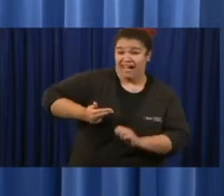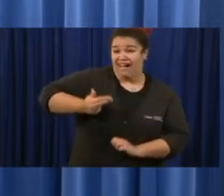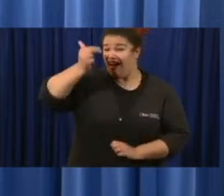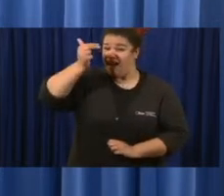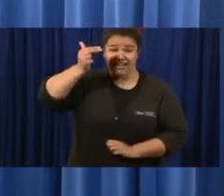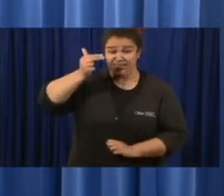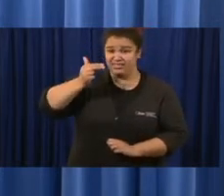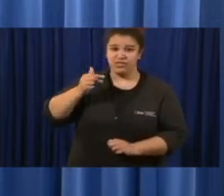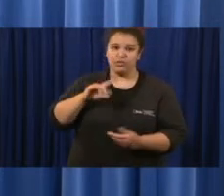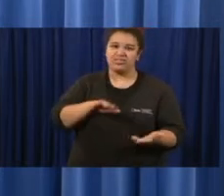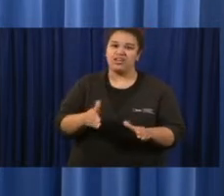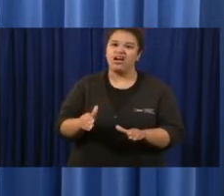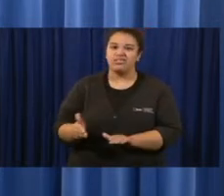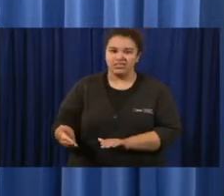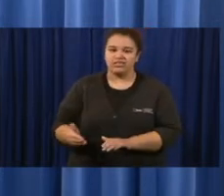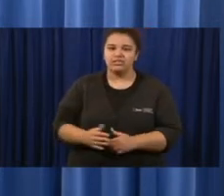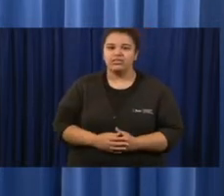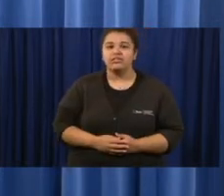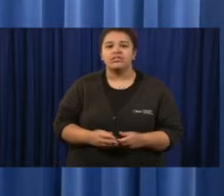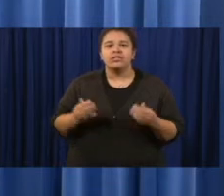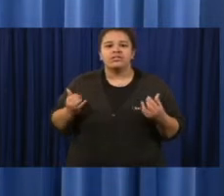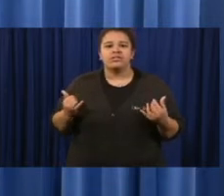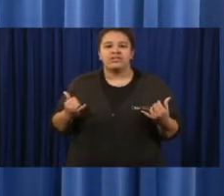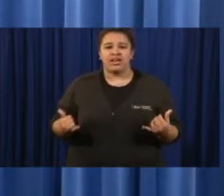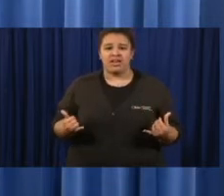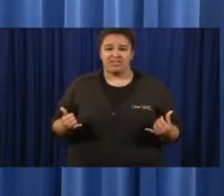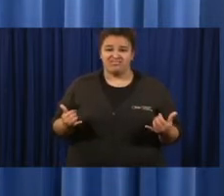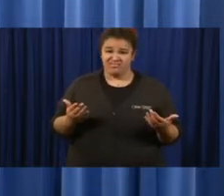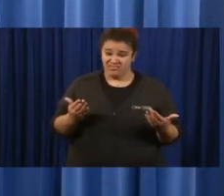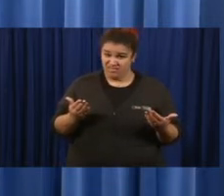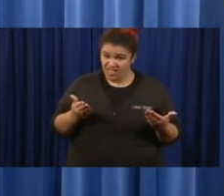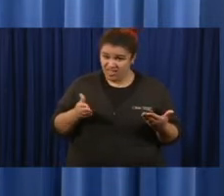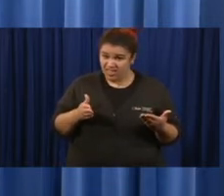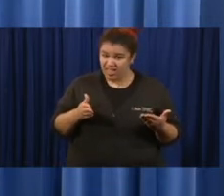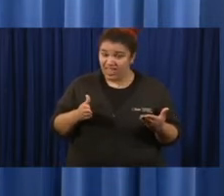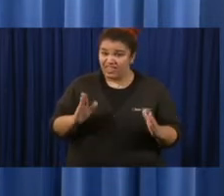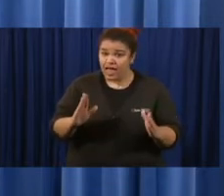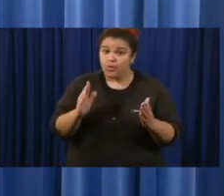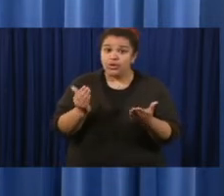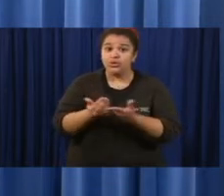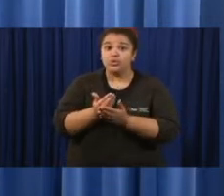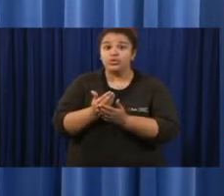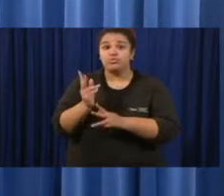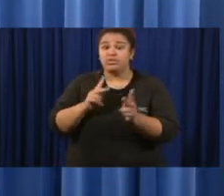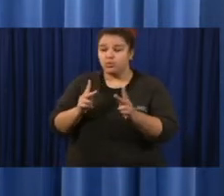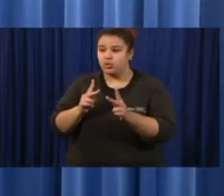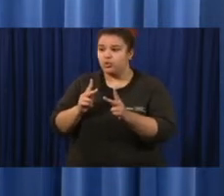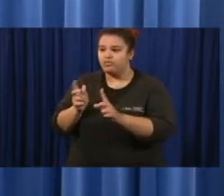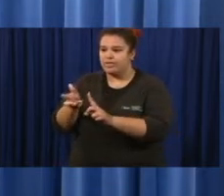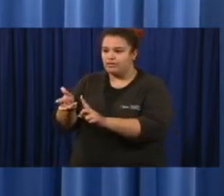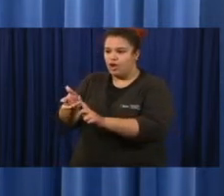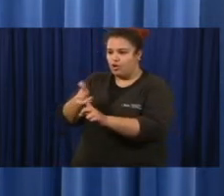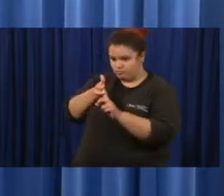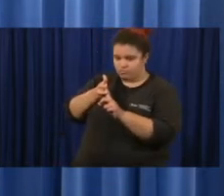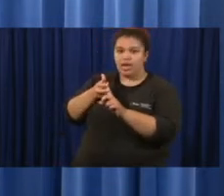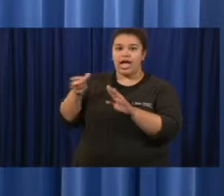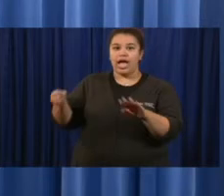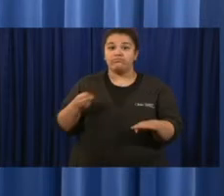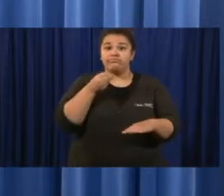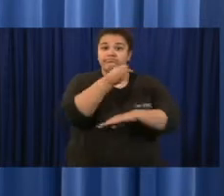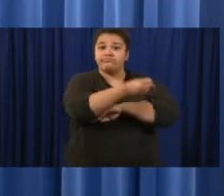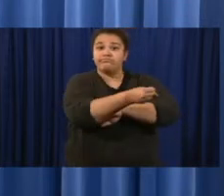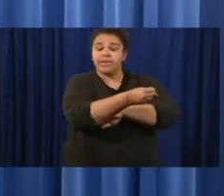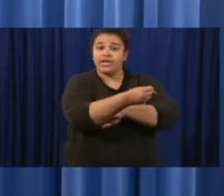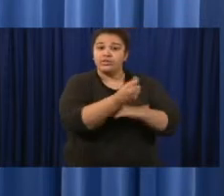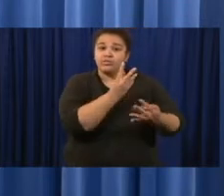to allow new inmates to begin coming back into the system. Is this the right time to increase the